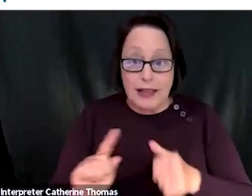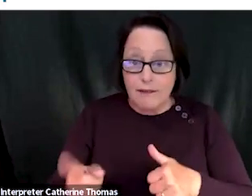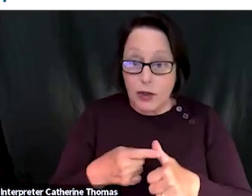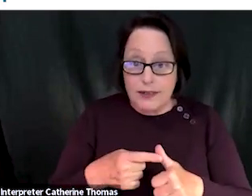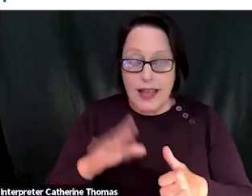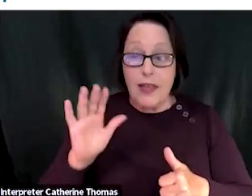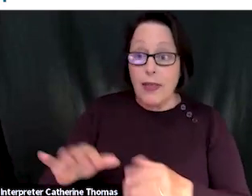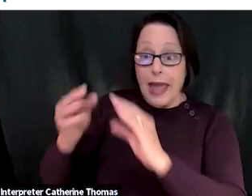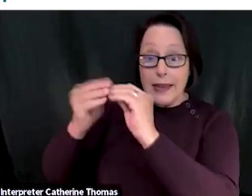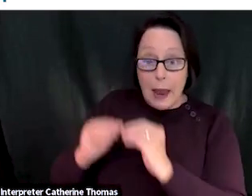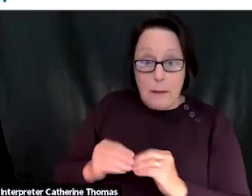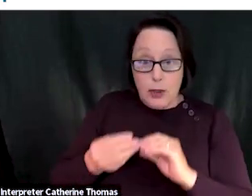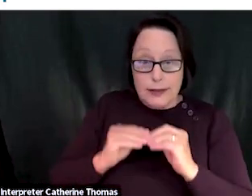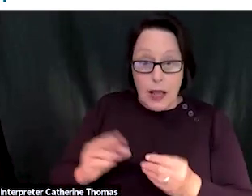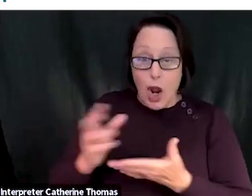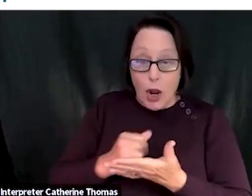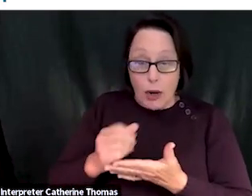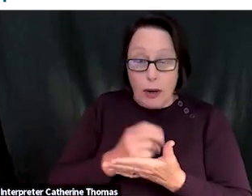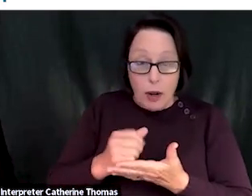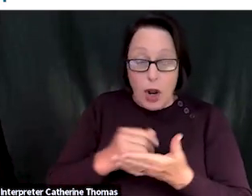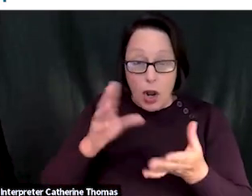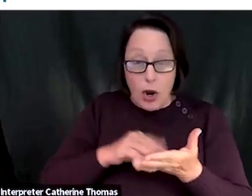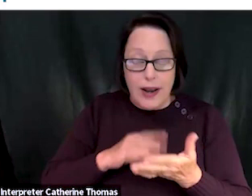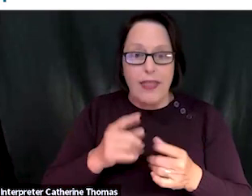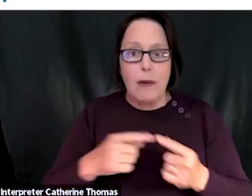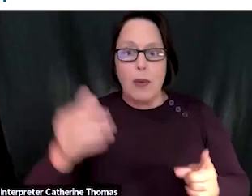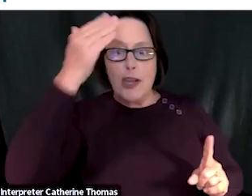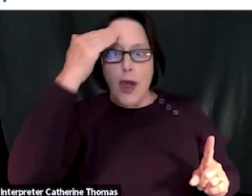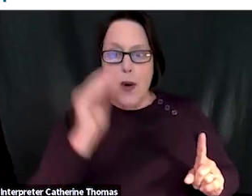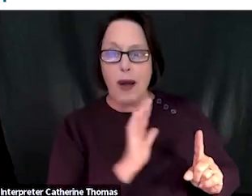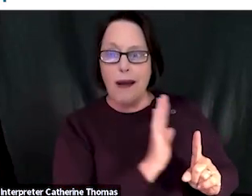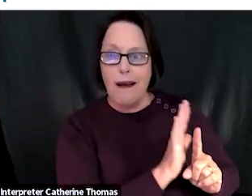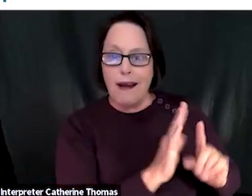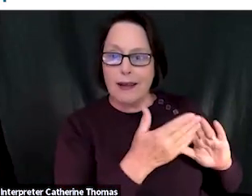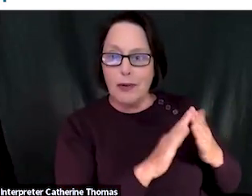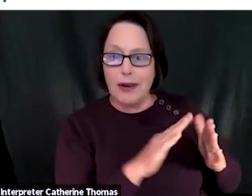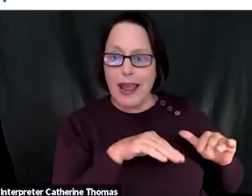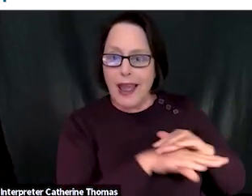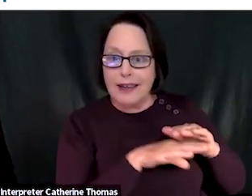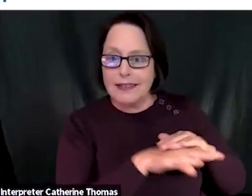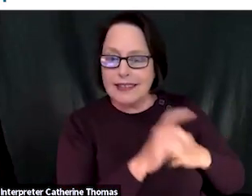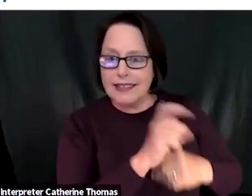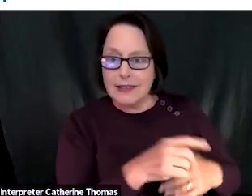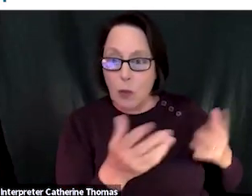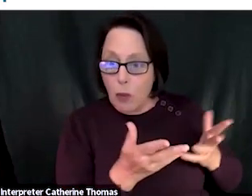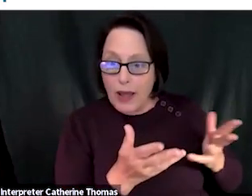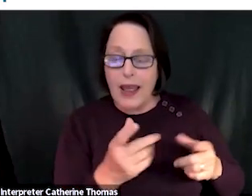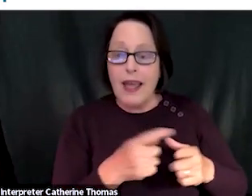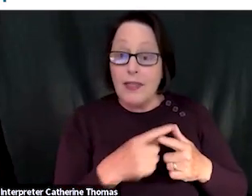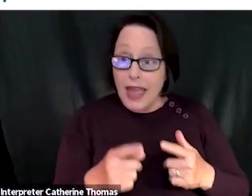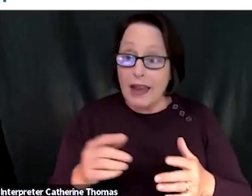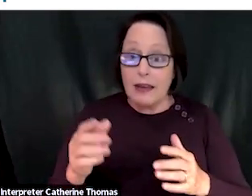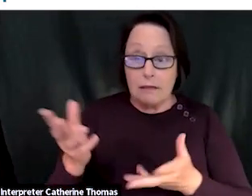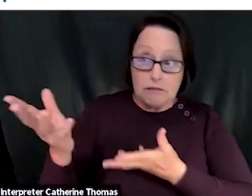informed about the language access needs of our community and consultating with